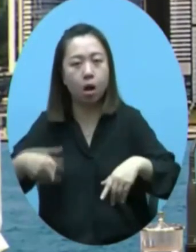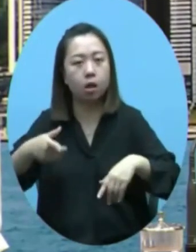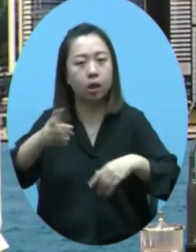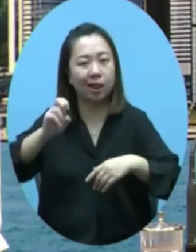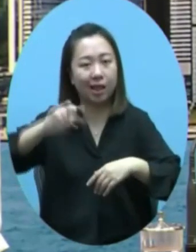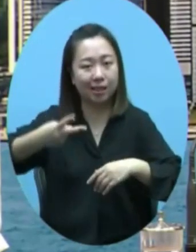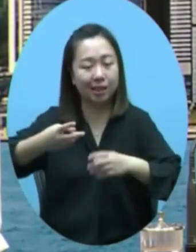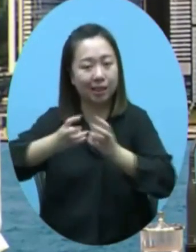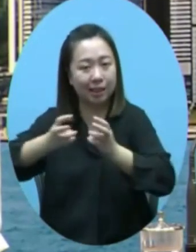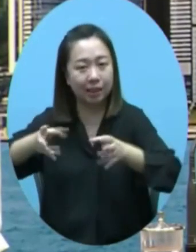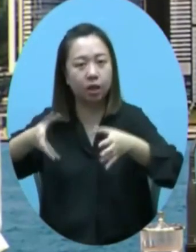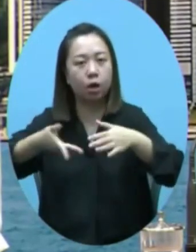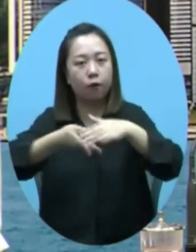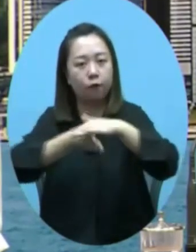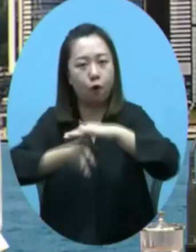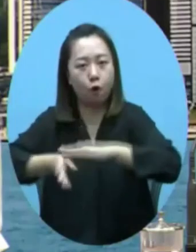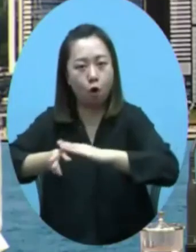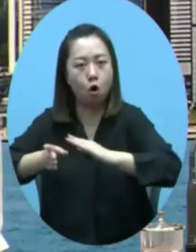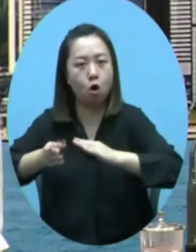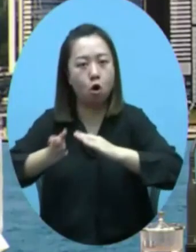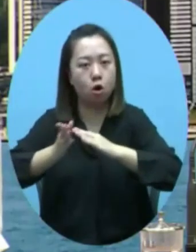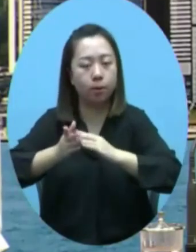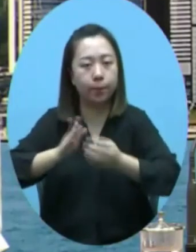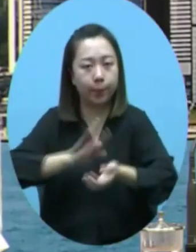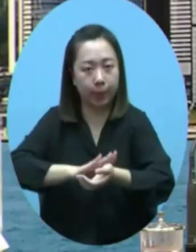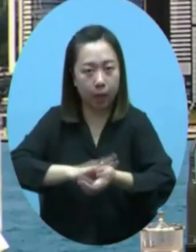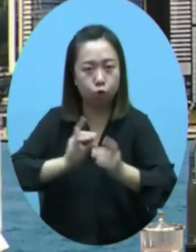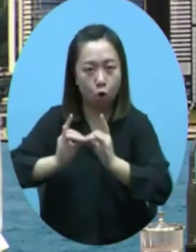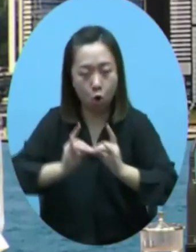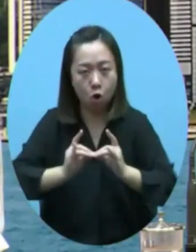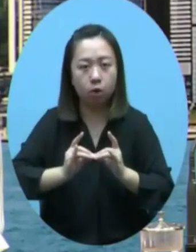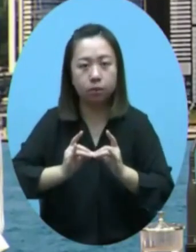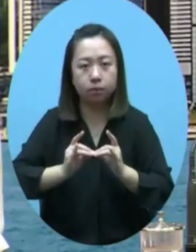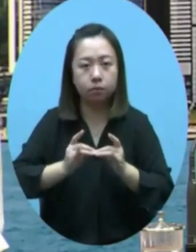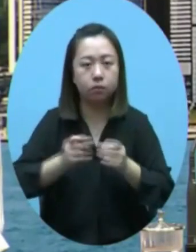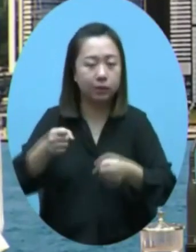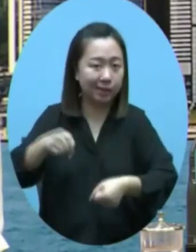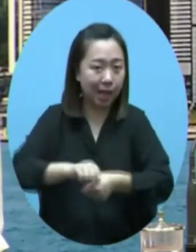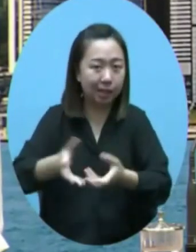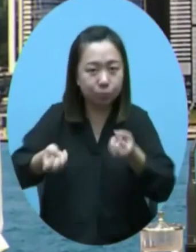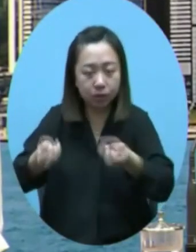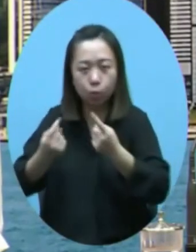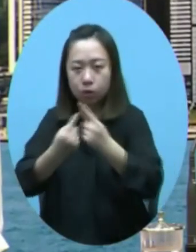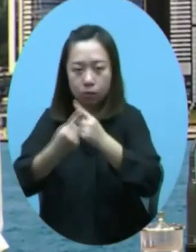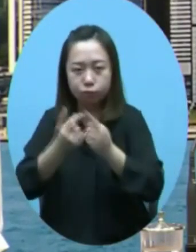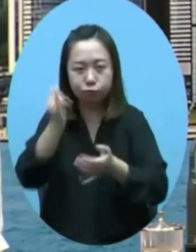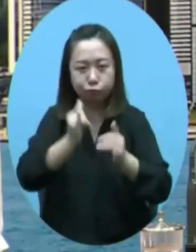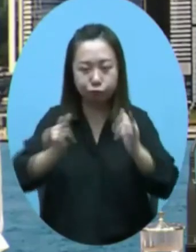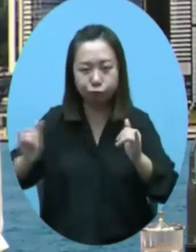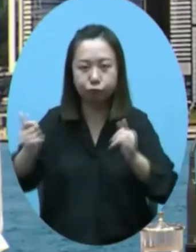activate our second-tier wards so as to increase